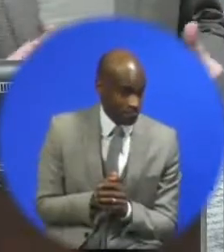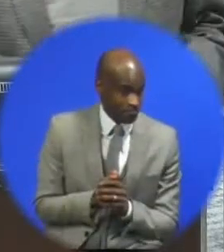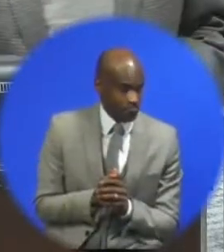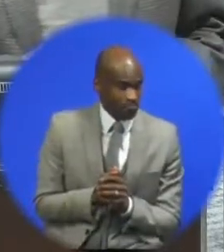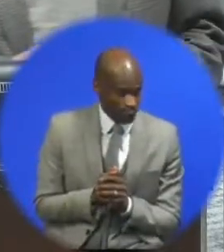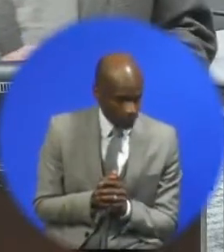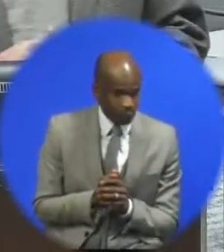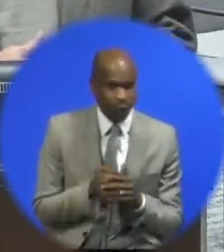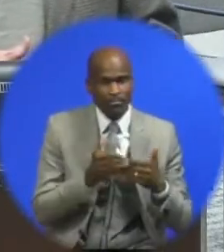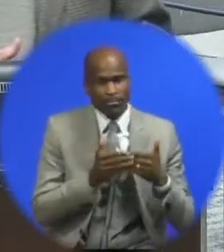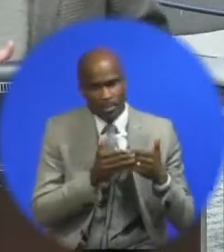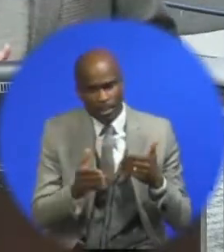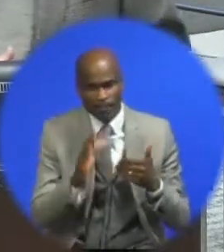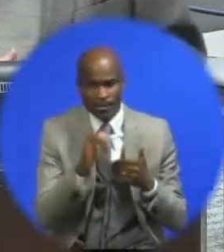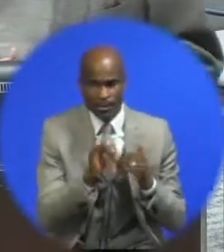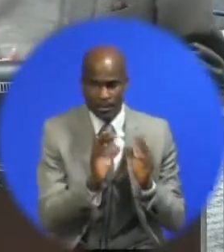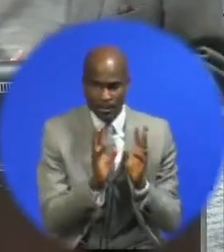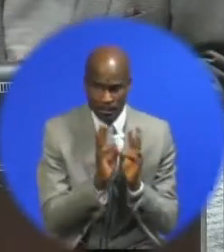became a